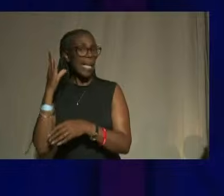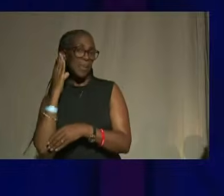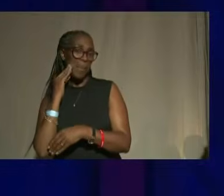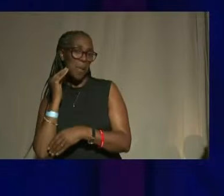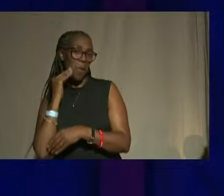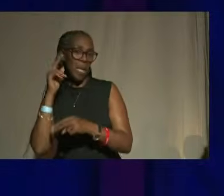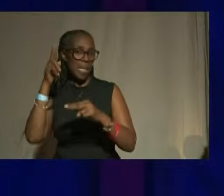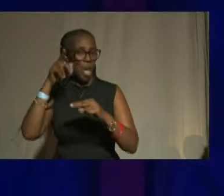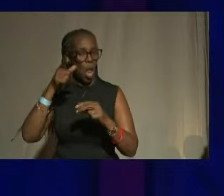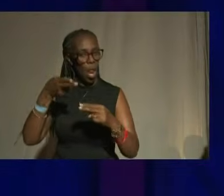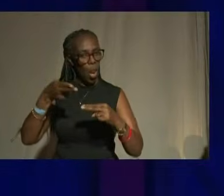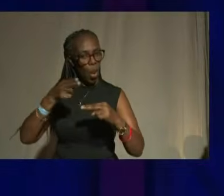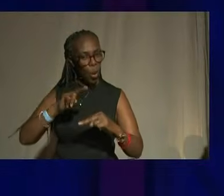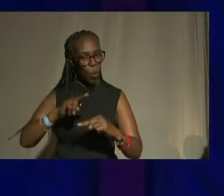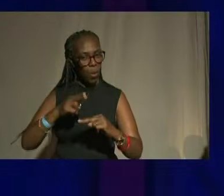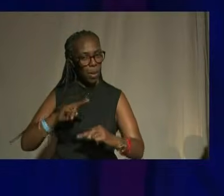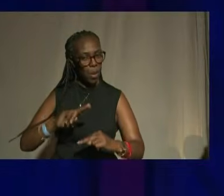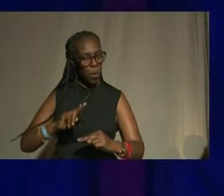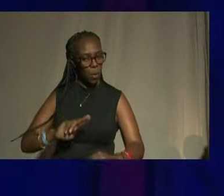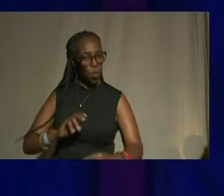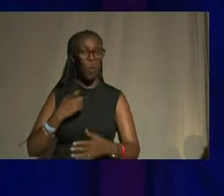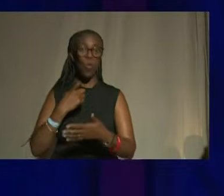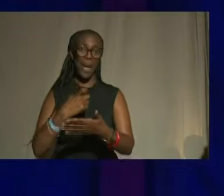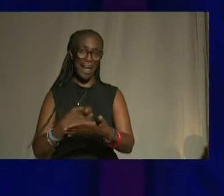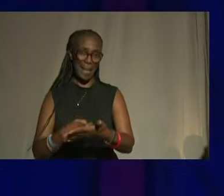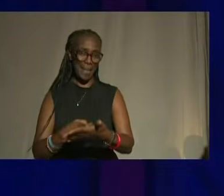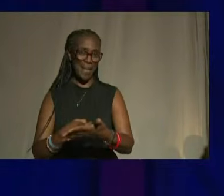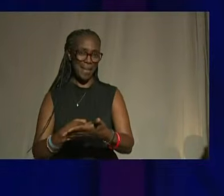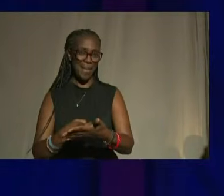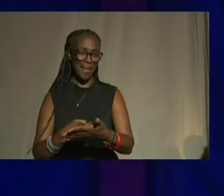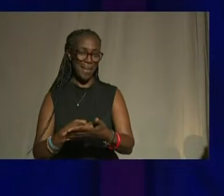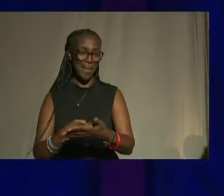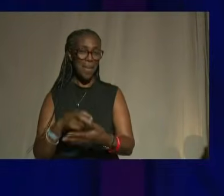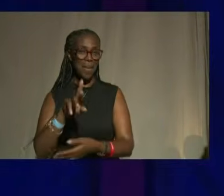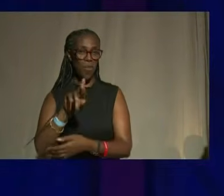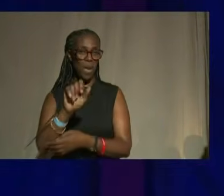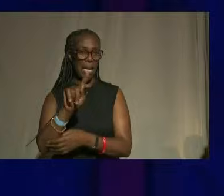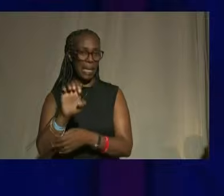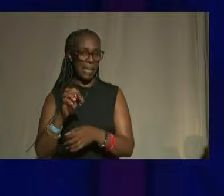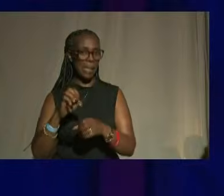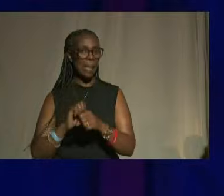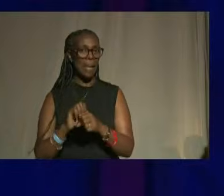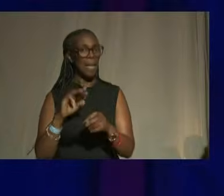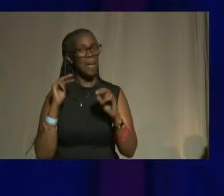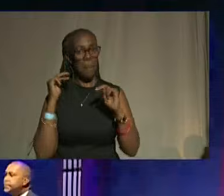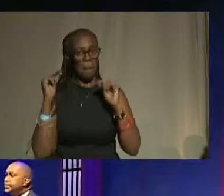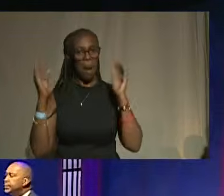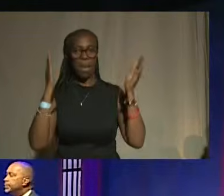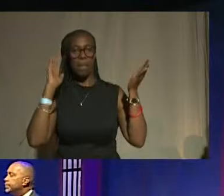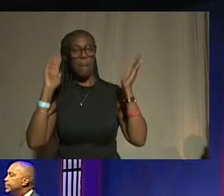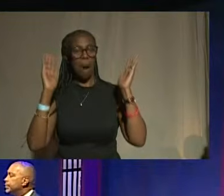begin to see lower rates in the marketplace on the various loans.